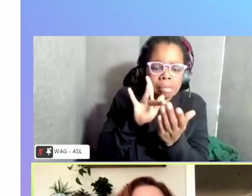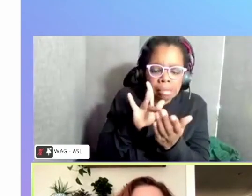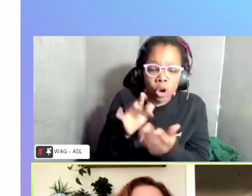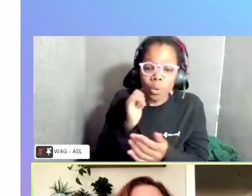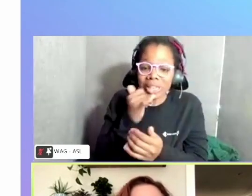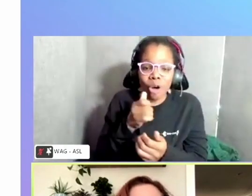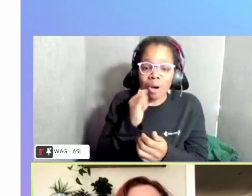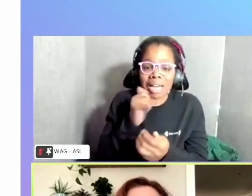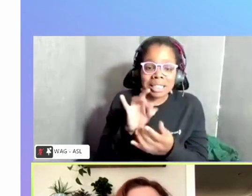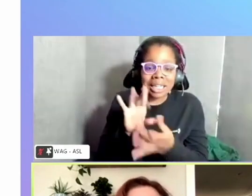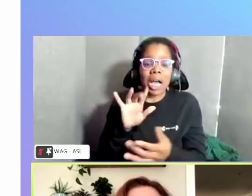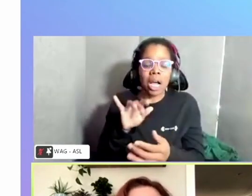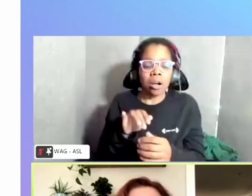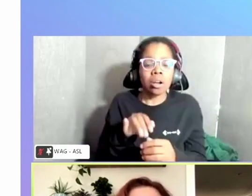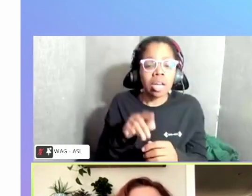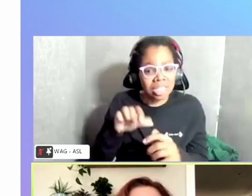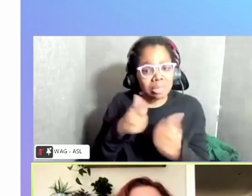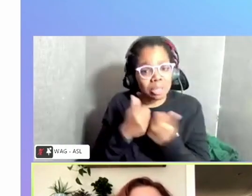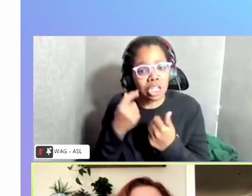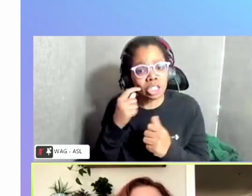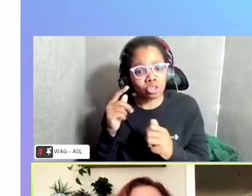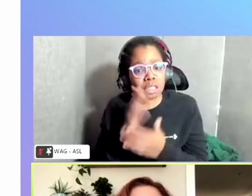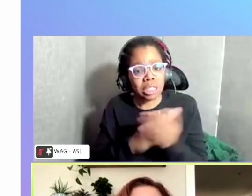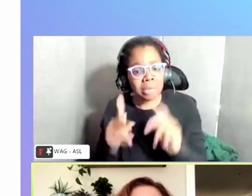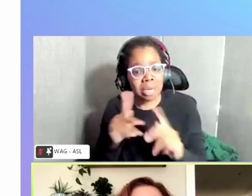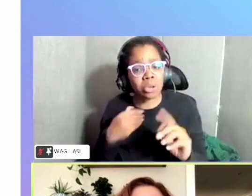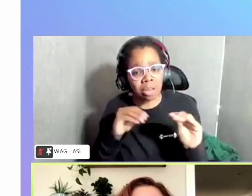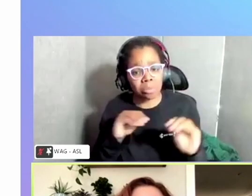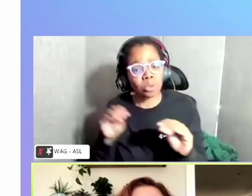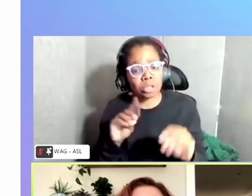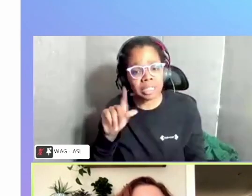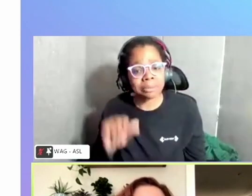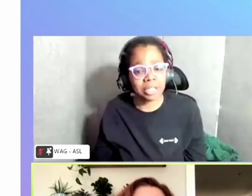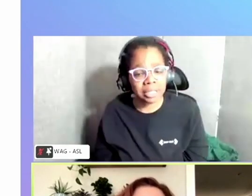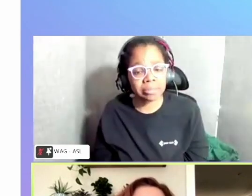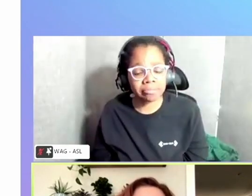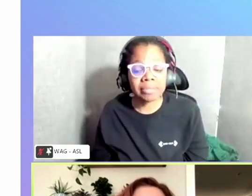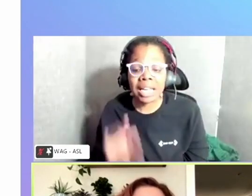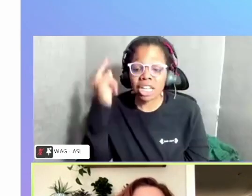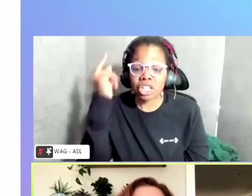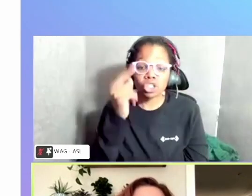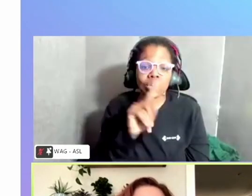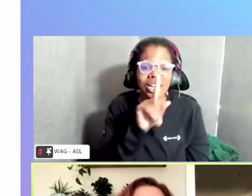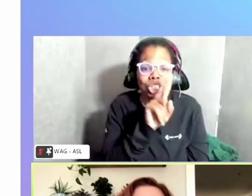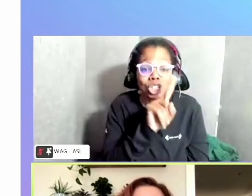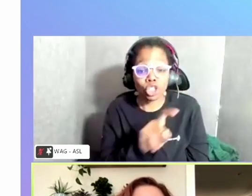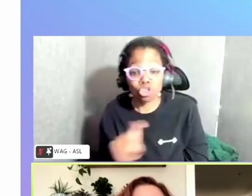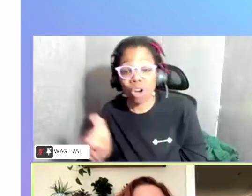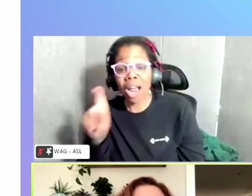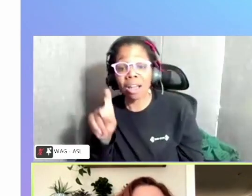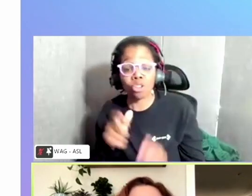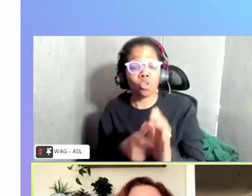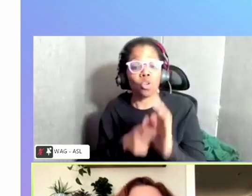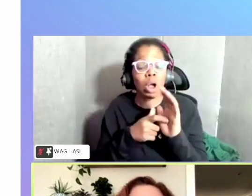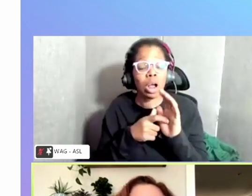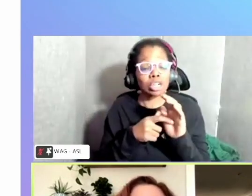releasing. This can be challenging for some folks with motor disabilities. And that is why dragging movements requires that drag and